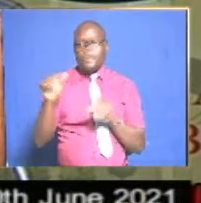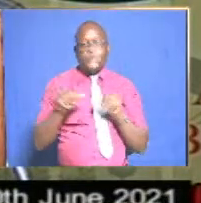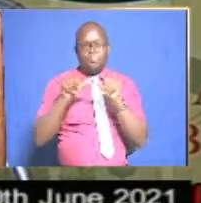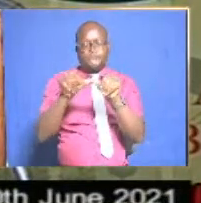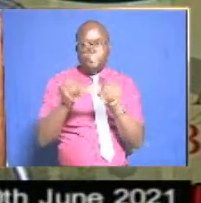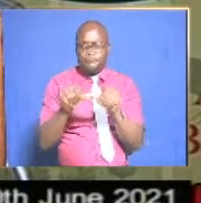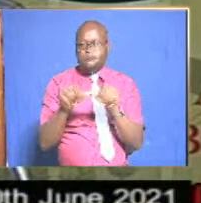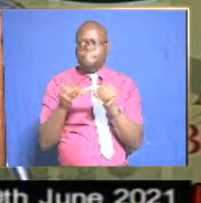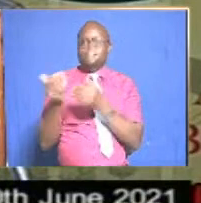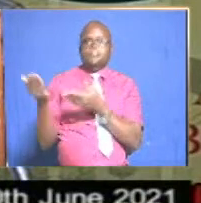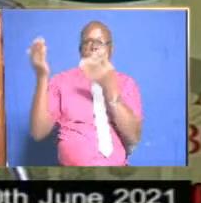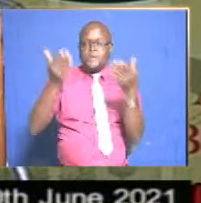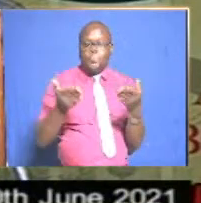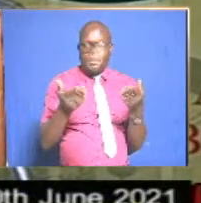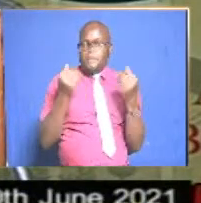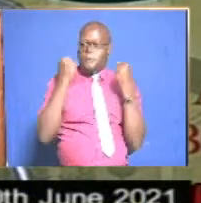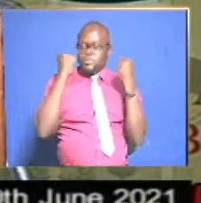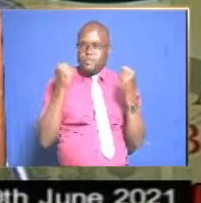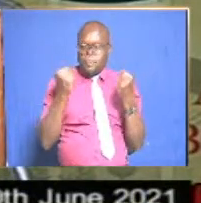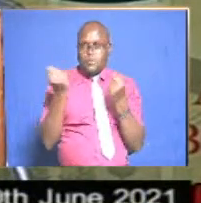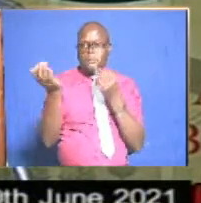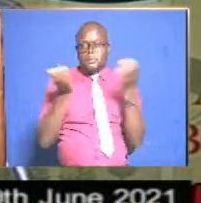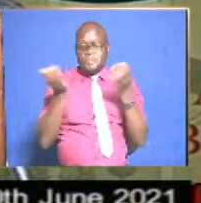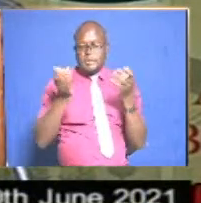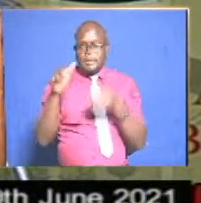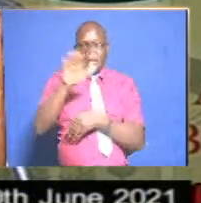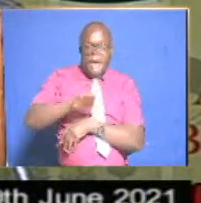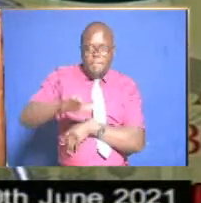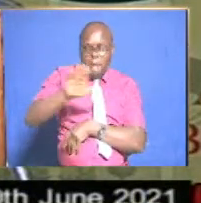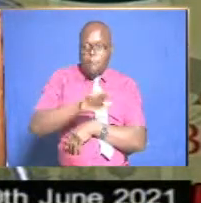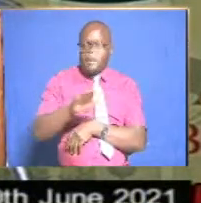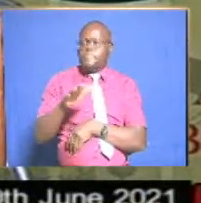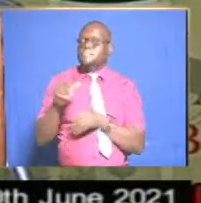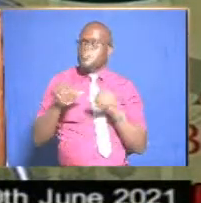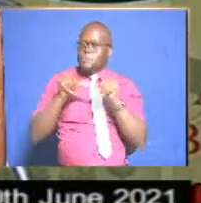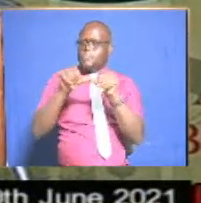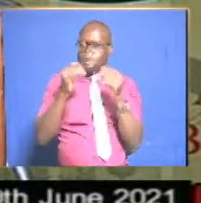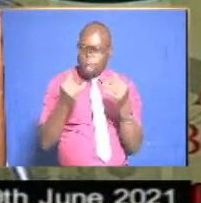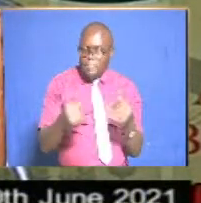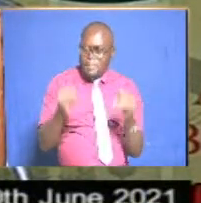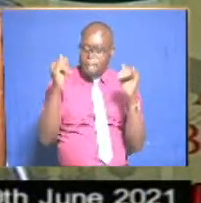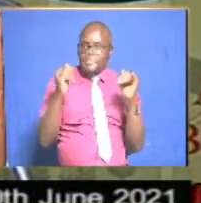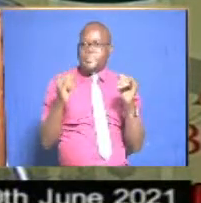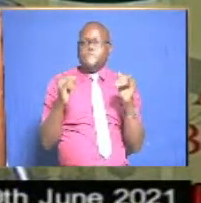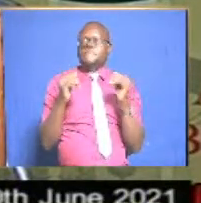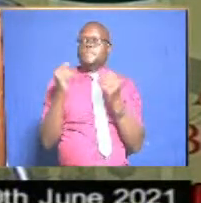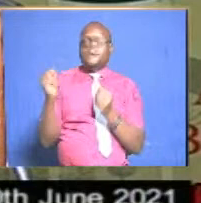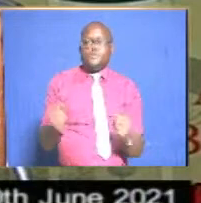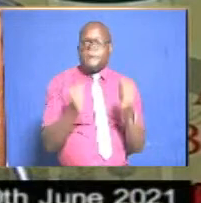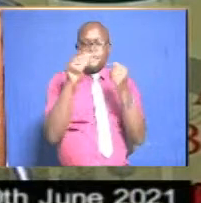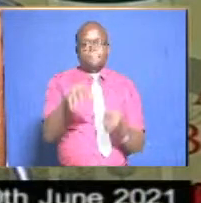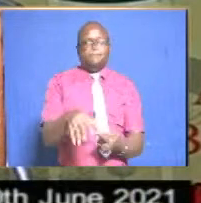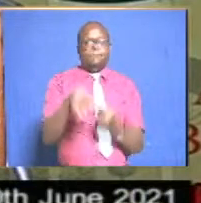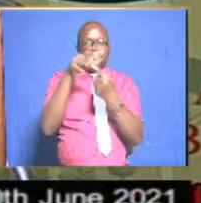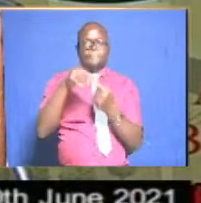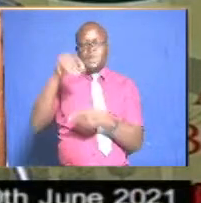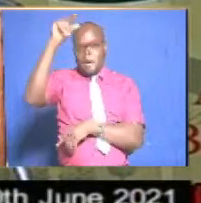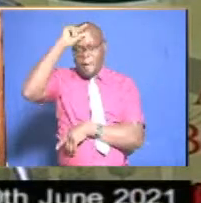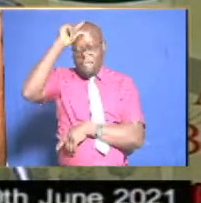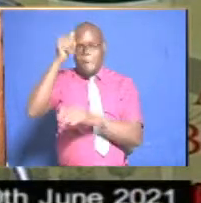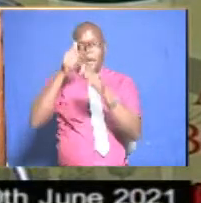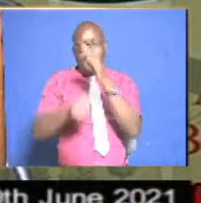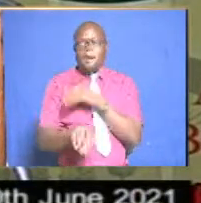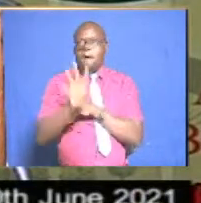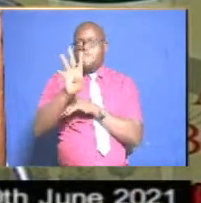the prevailing stable macroeconomic environment and the ongoing implementation of the strategic priorities of government under the Big